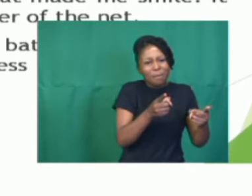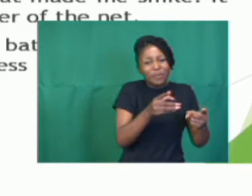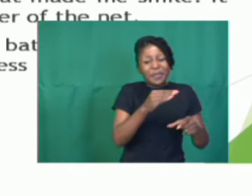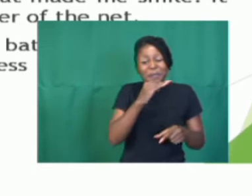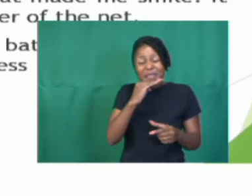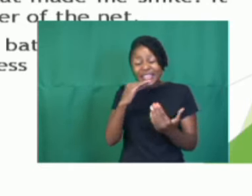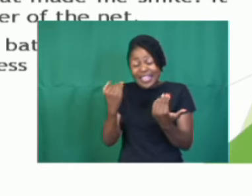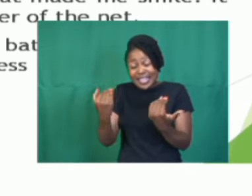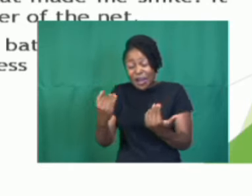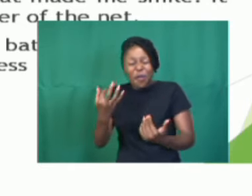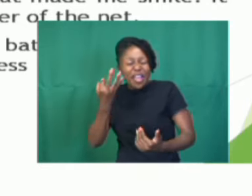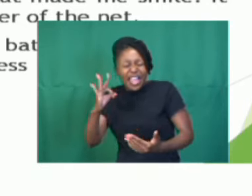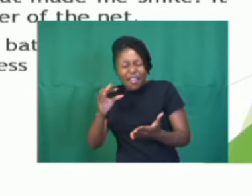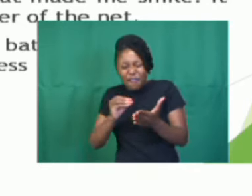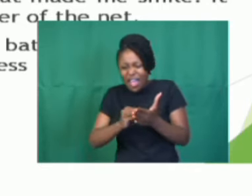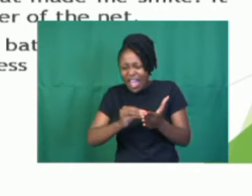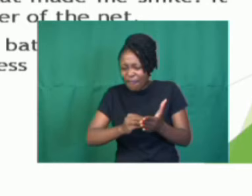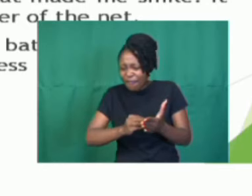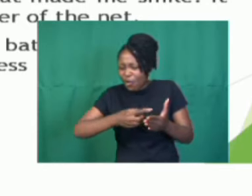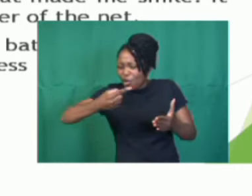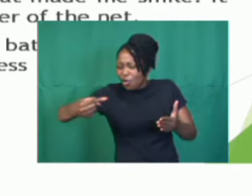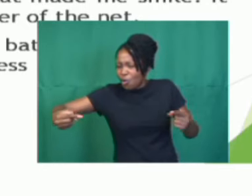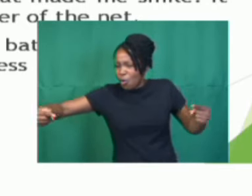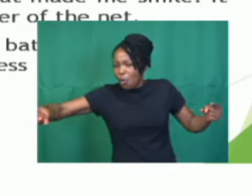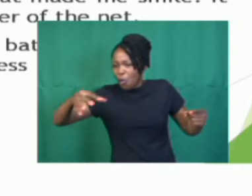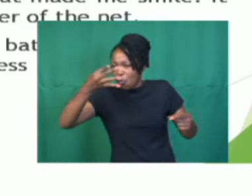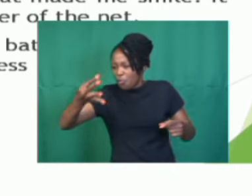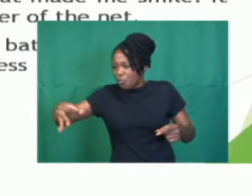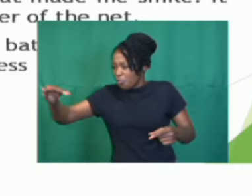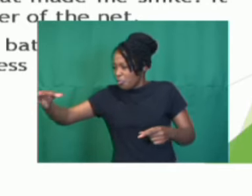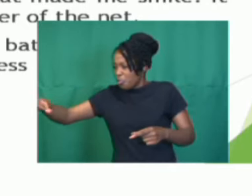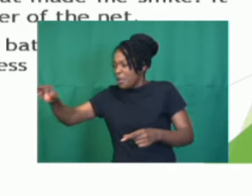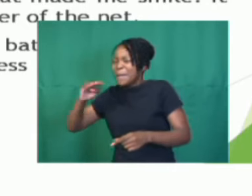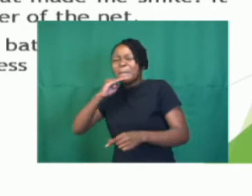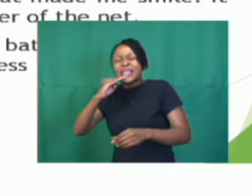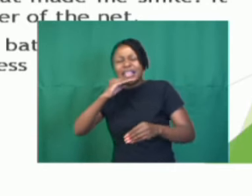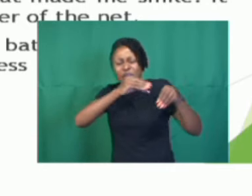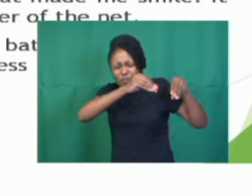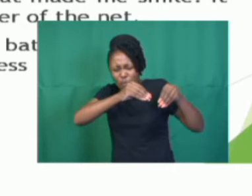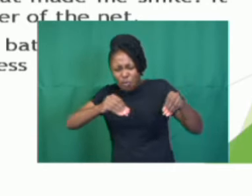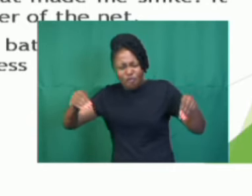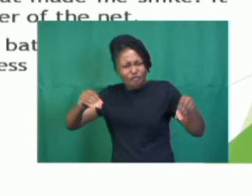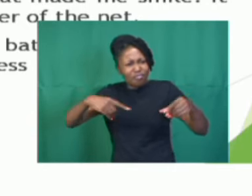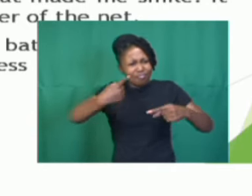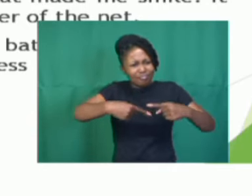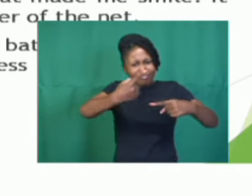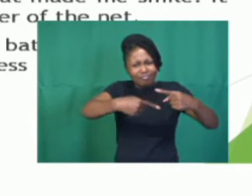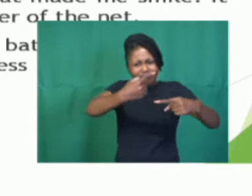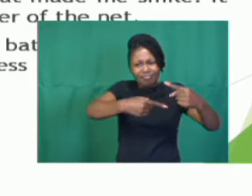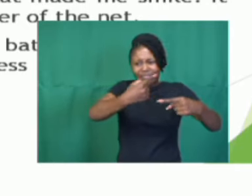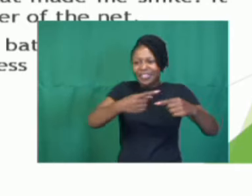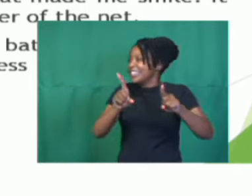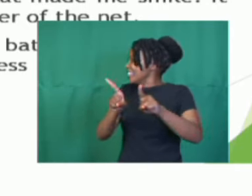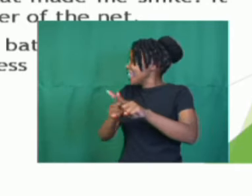the momentum of the passage. It is moving at a high pace. Maybe that is why I'm moving at a high pace